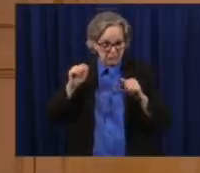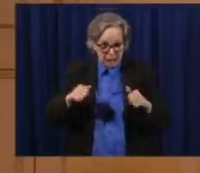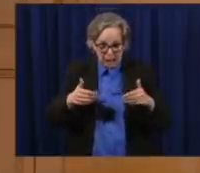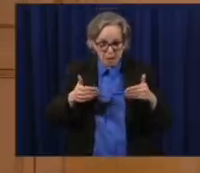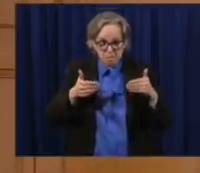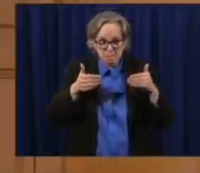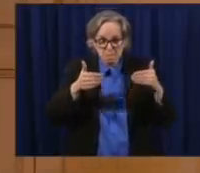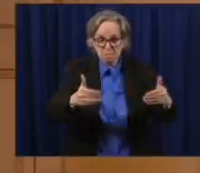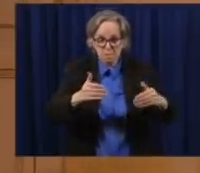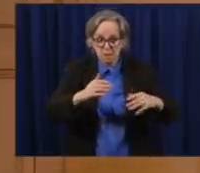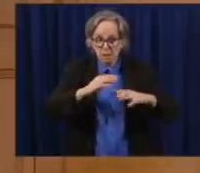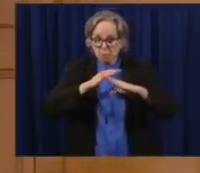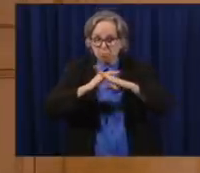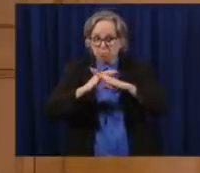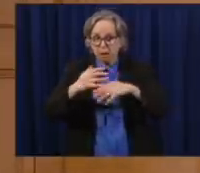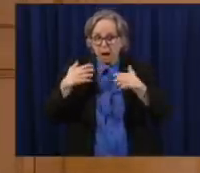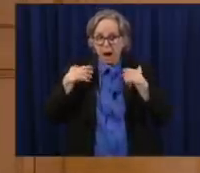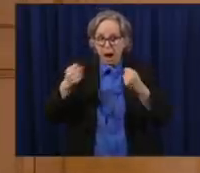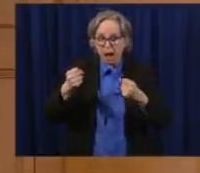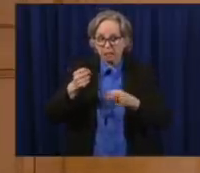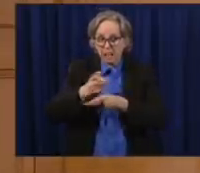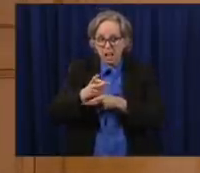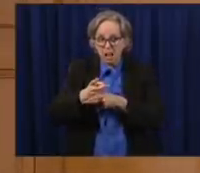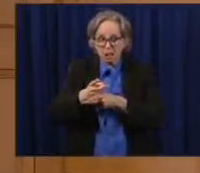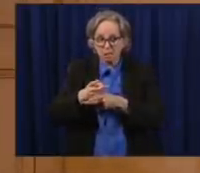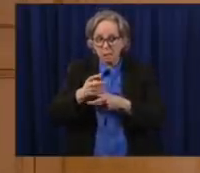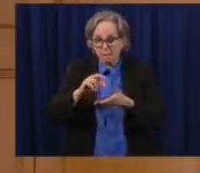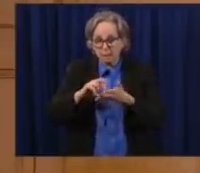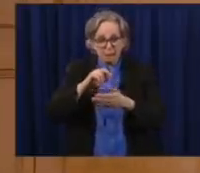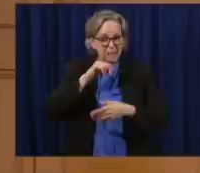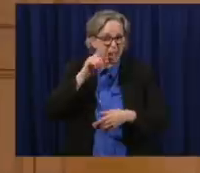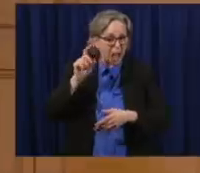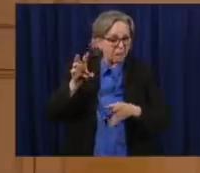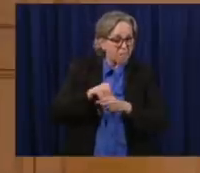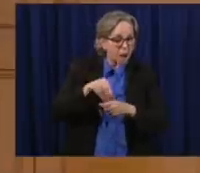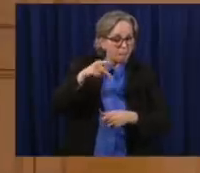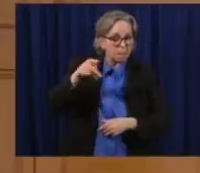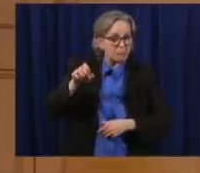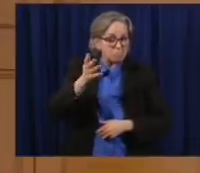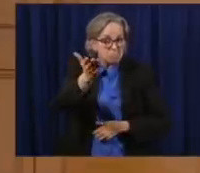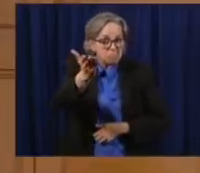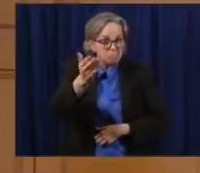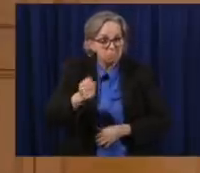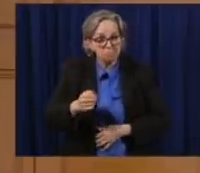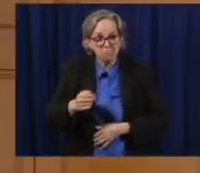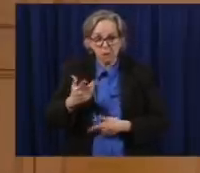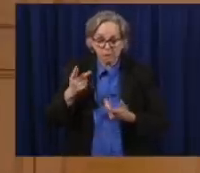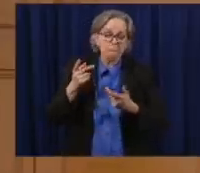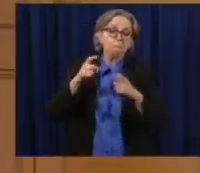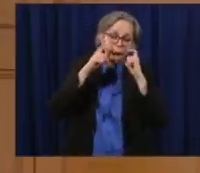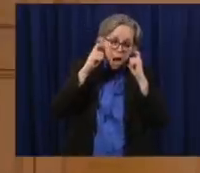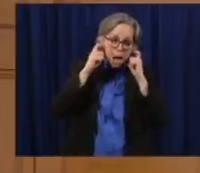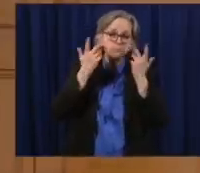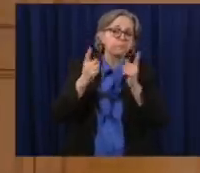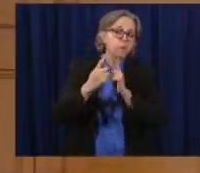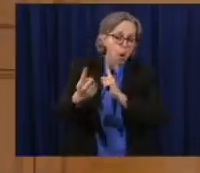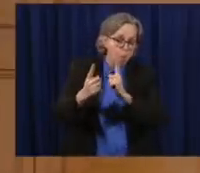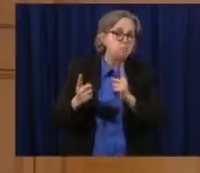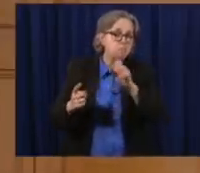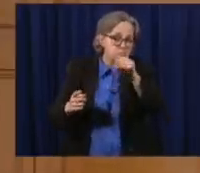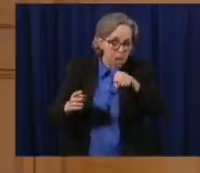PPE? And that could be done masked and socially distanced. And so we're going to layer by layer go very nuanced into, is